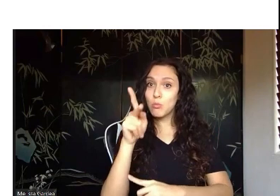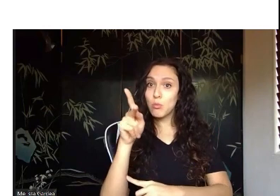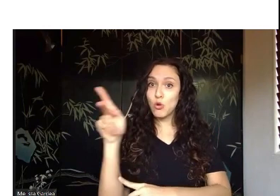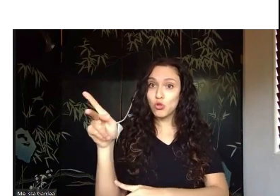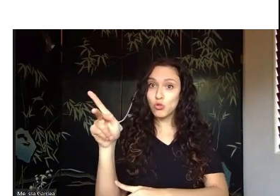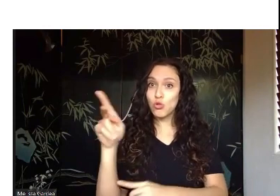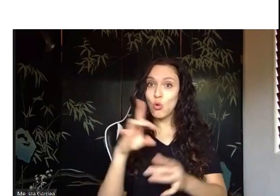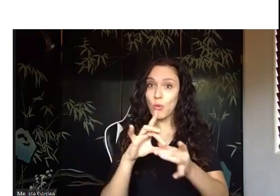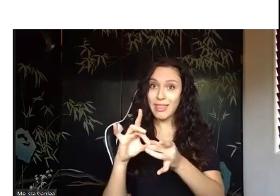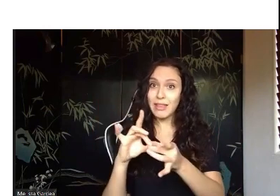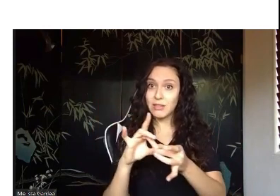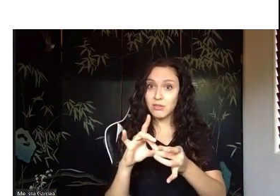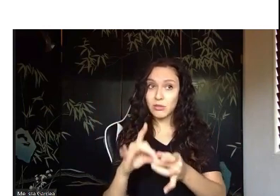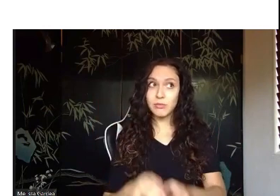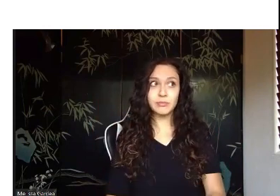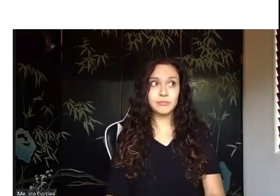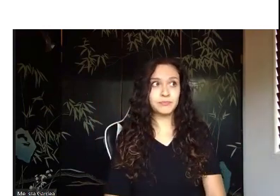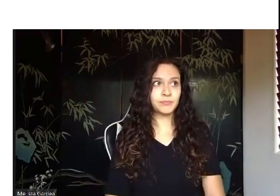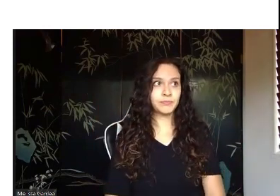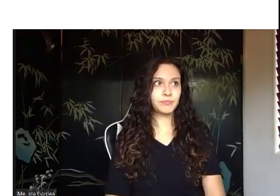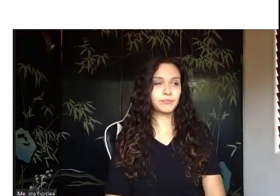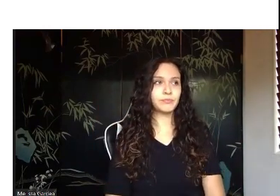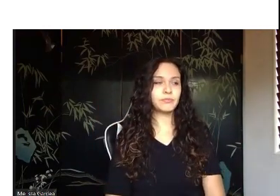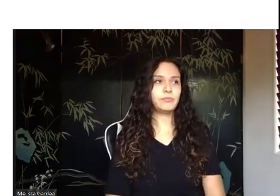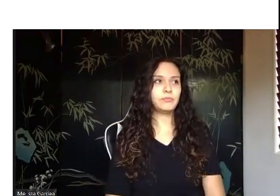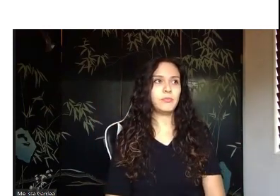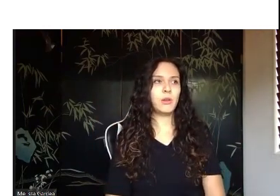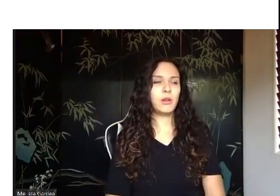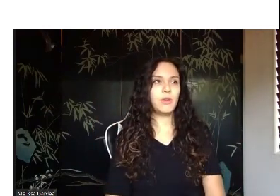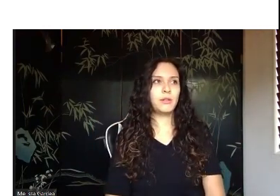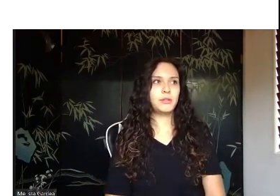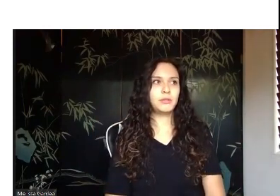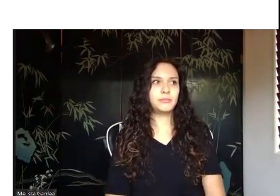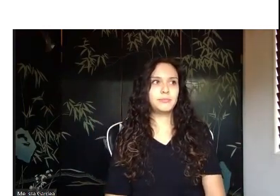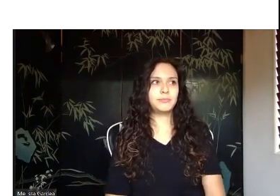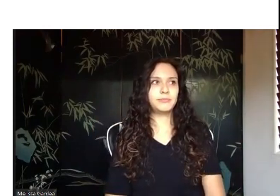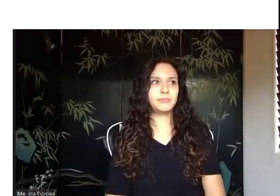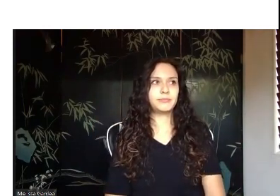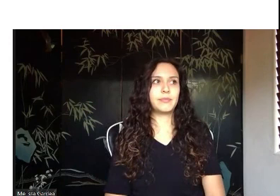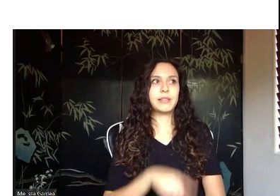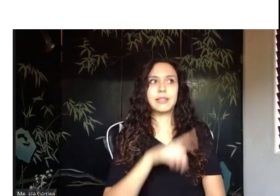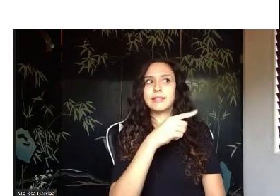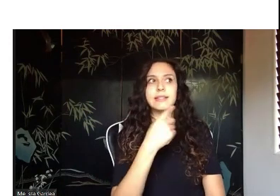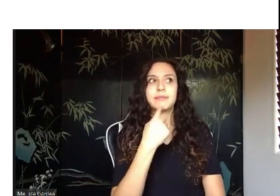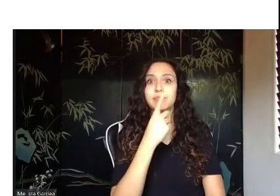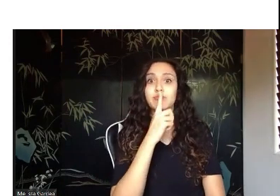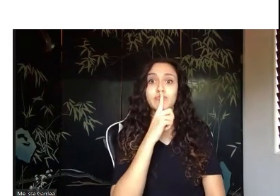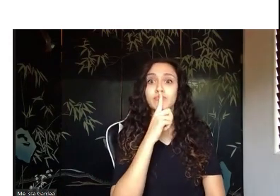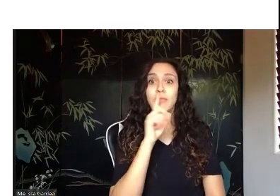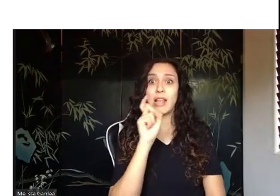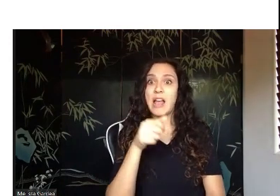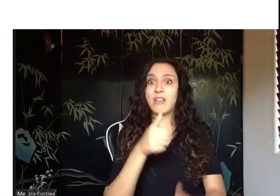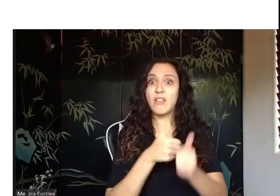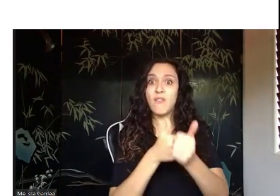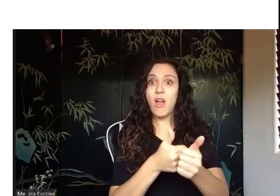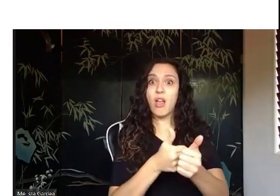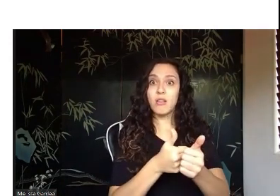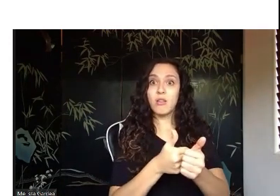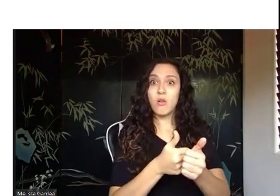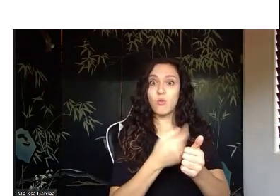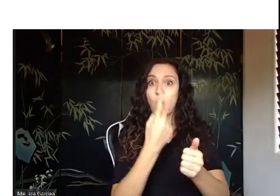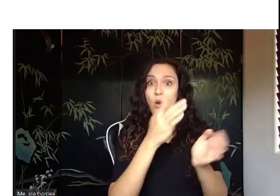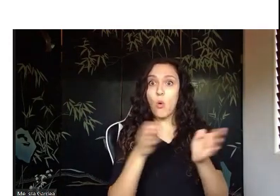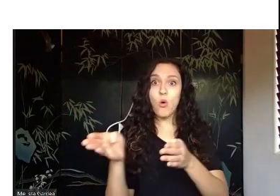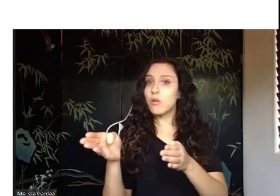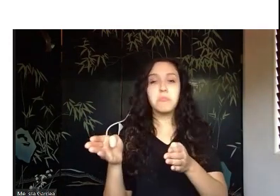relationship, because the question just says, is there a proportional relationship? It didn't say that you had to do it in a